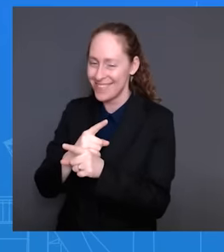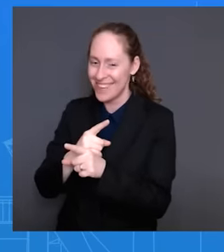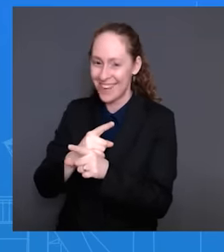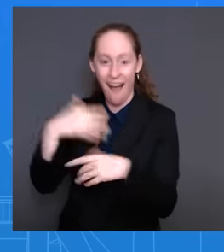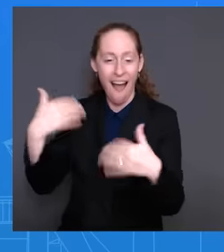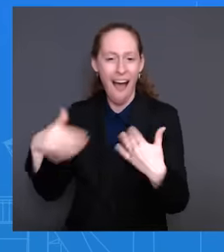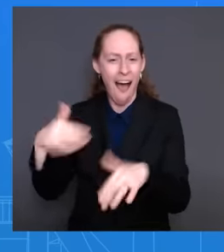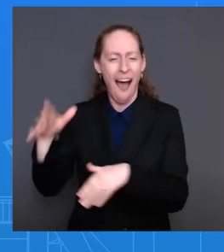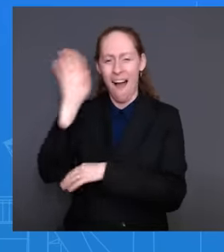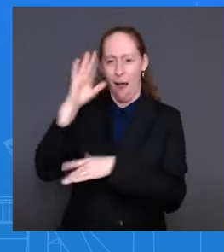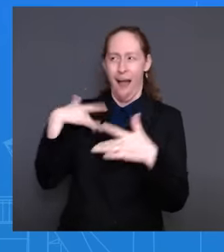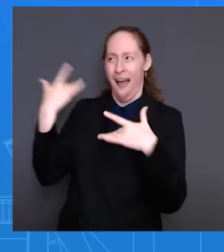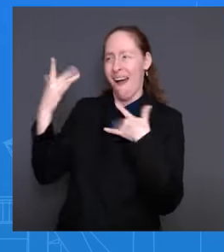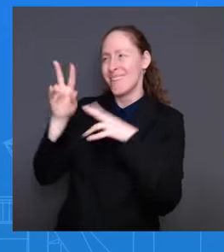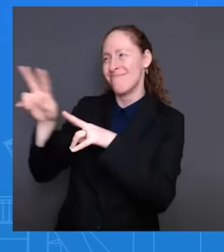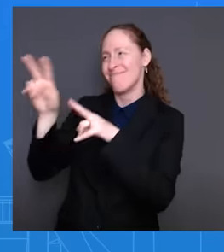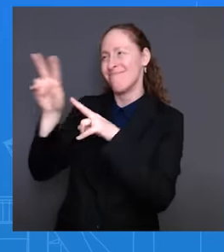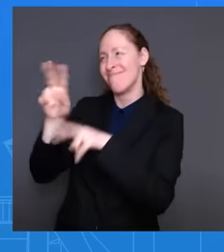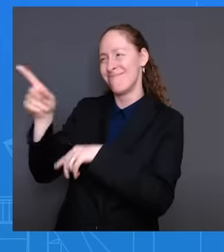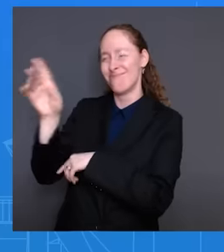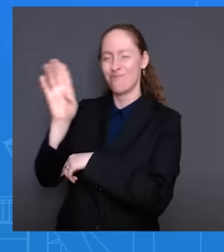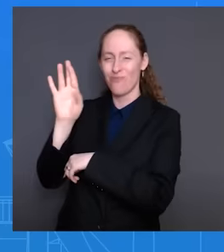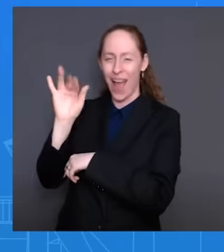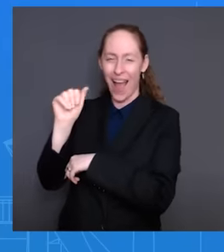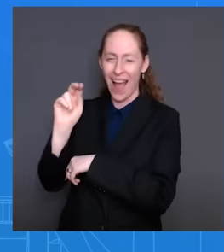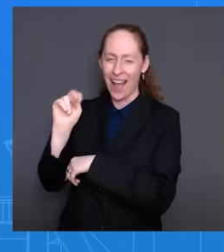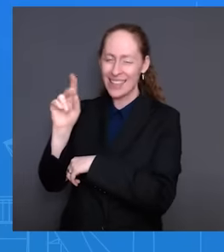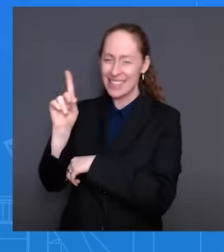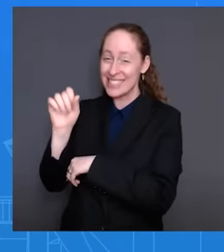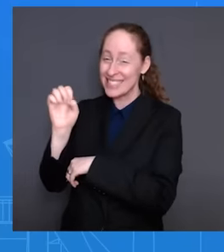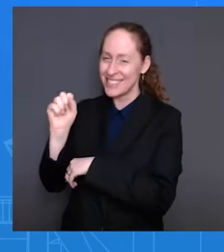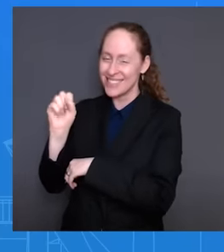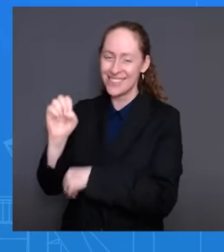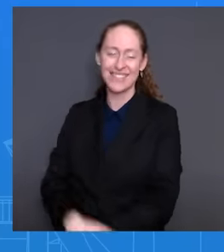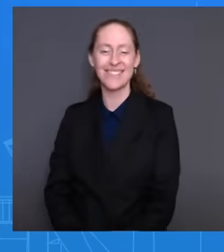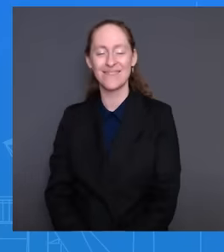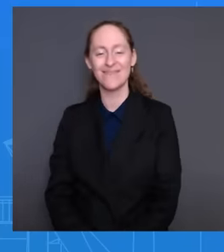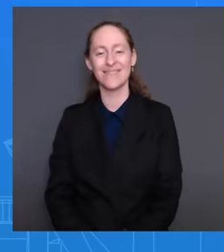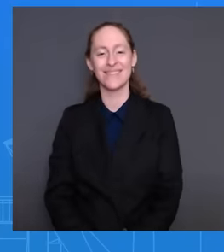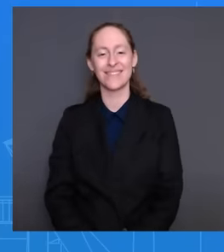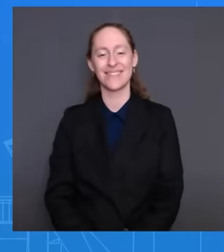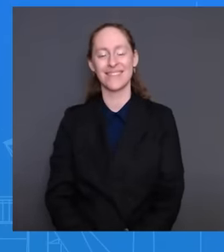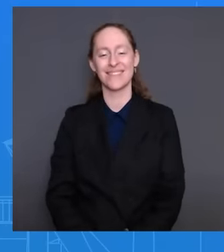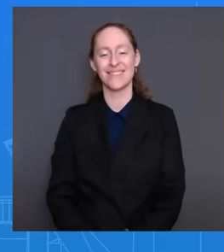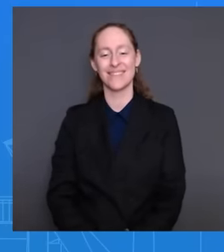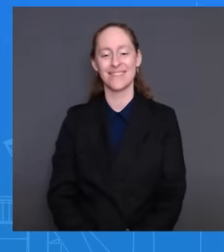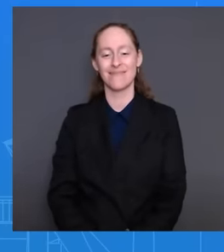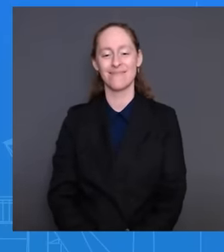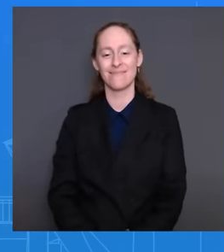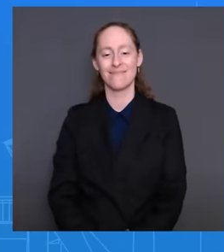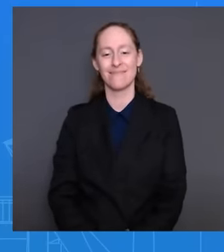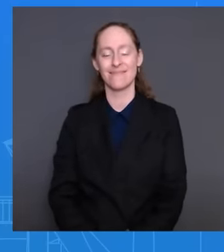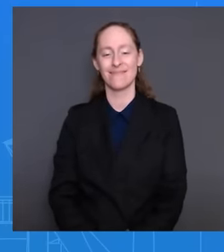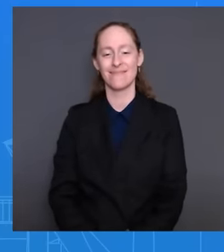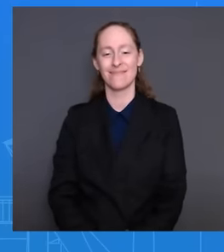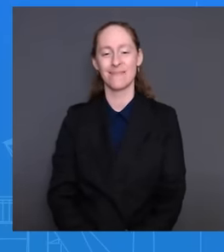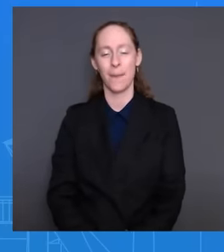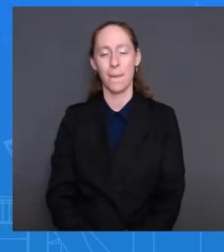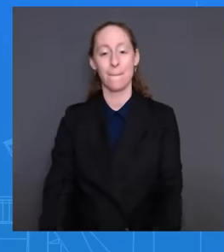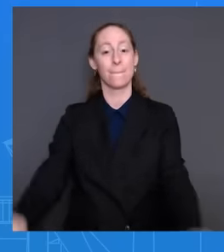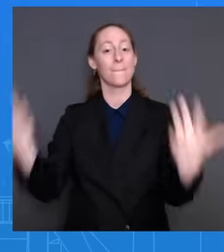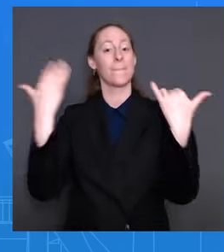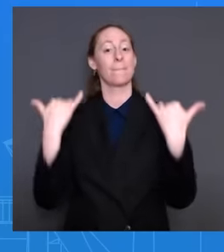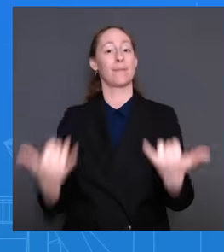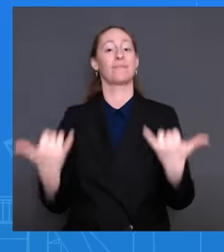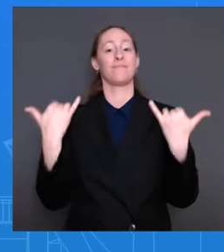Okay, so today on the final day of Asian American, Native Hawaiian, and Pacific Islander Heritage Month, I'm excited to welcome